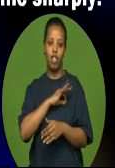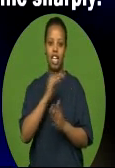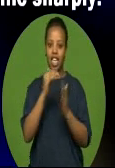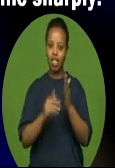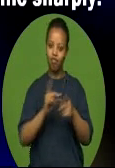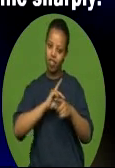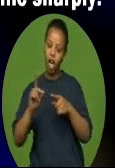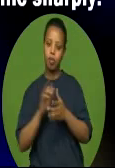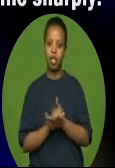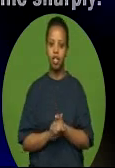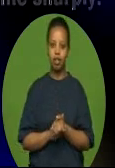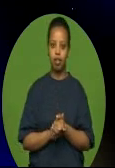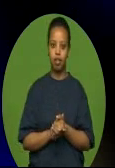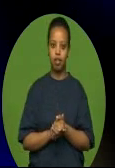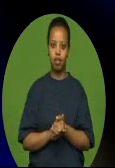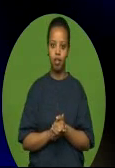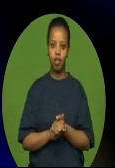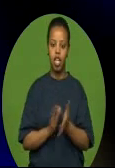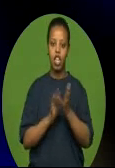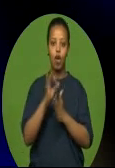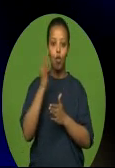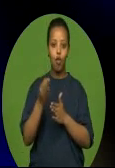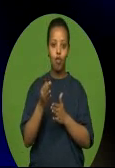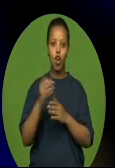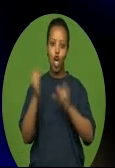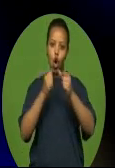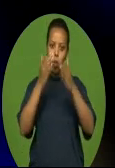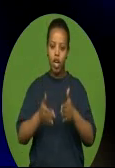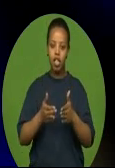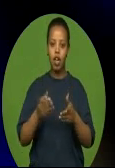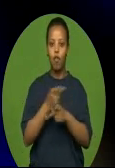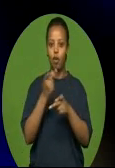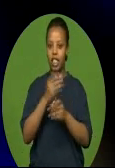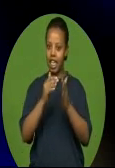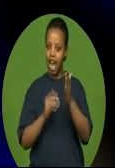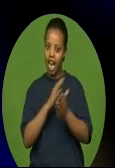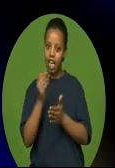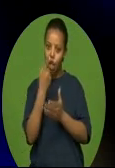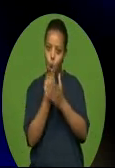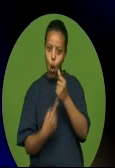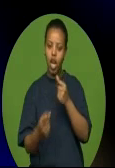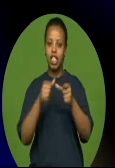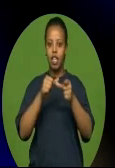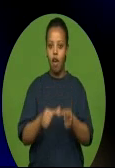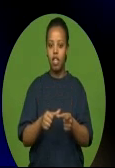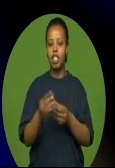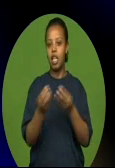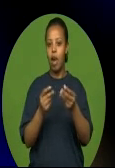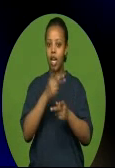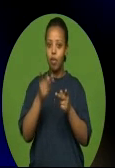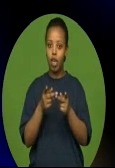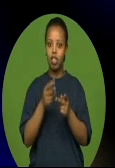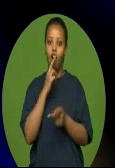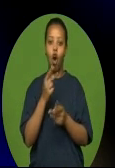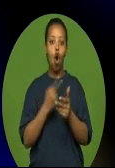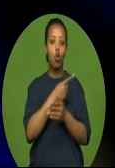and profit decline sharply. The number of competing firms decline, and the only survivors in